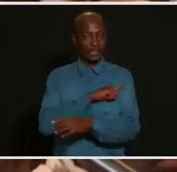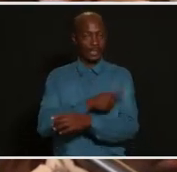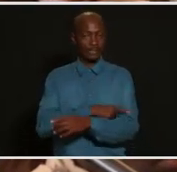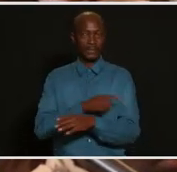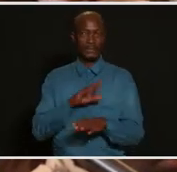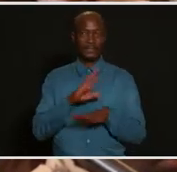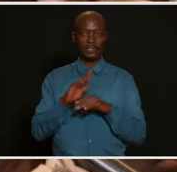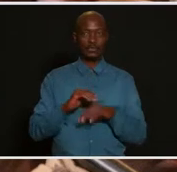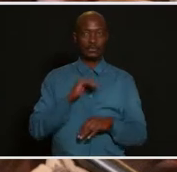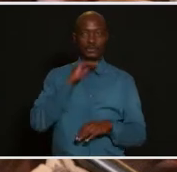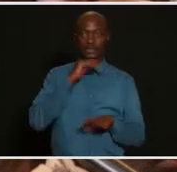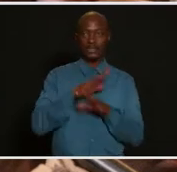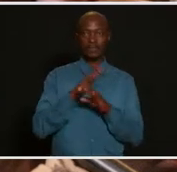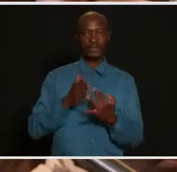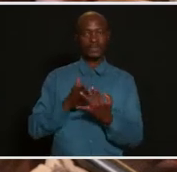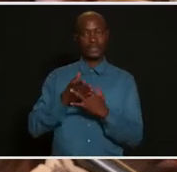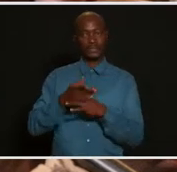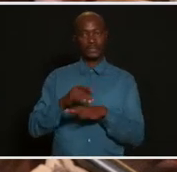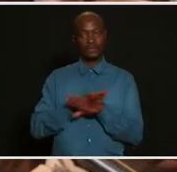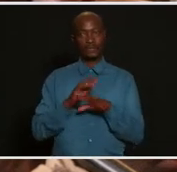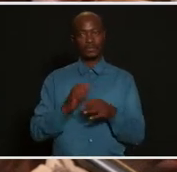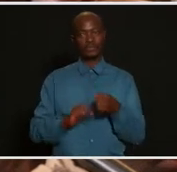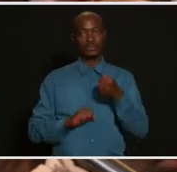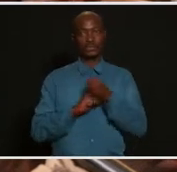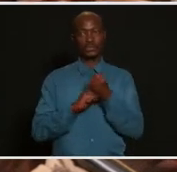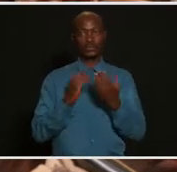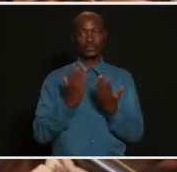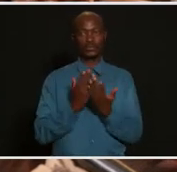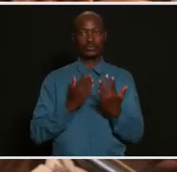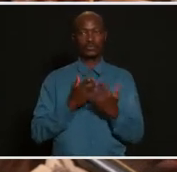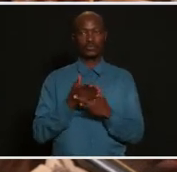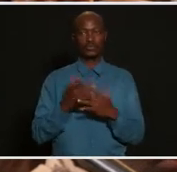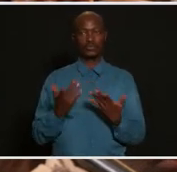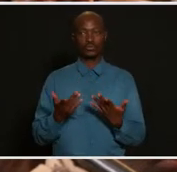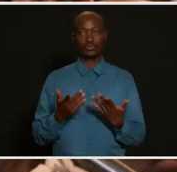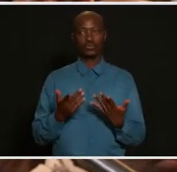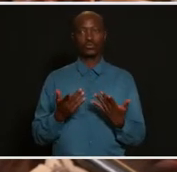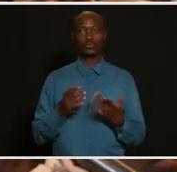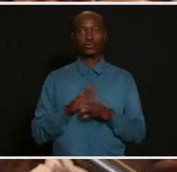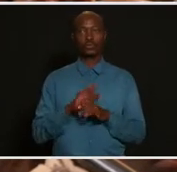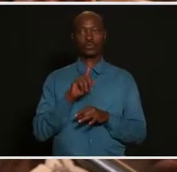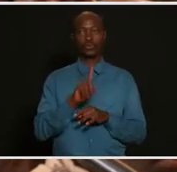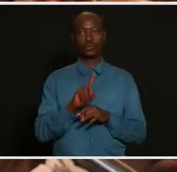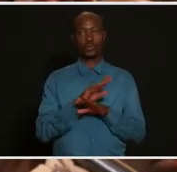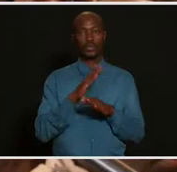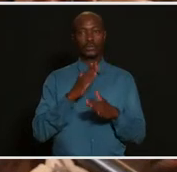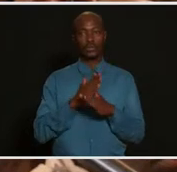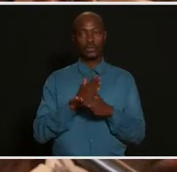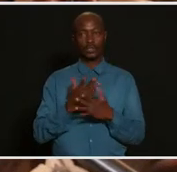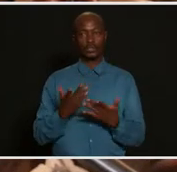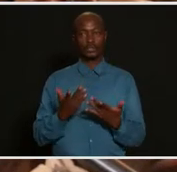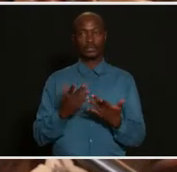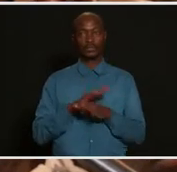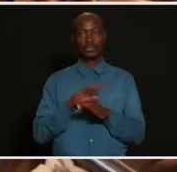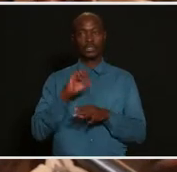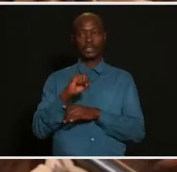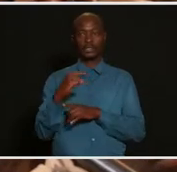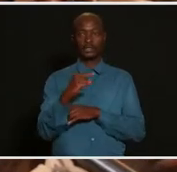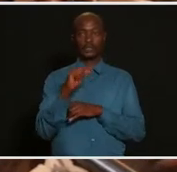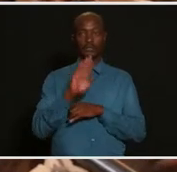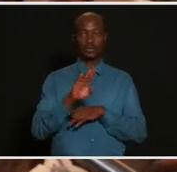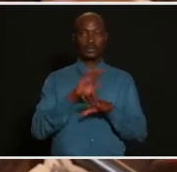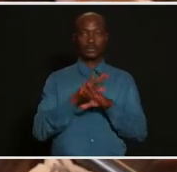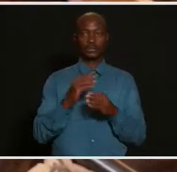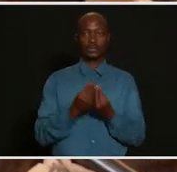intervening provision to support schools through Clause 17 on the withdrawal of one of the functions of an SGP